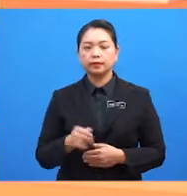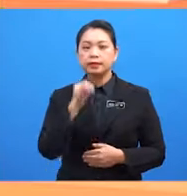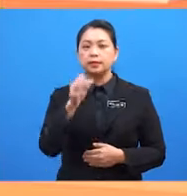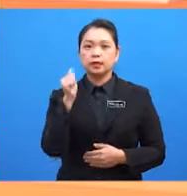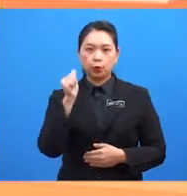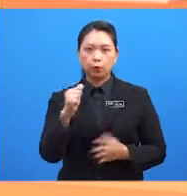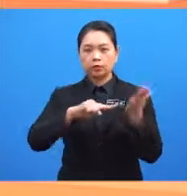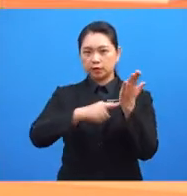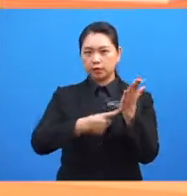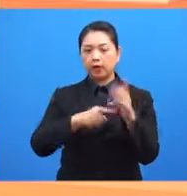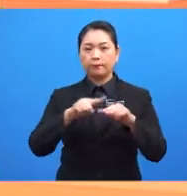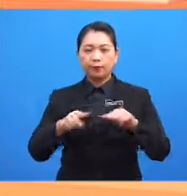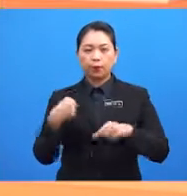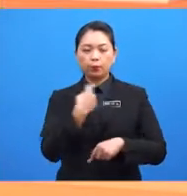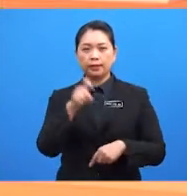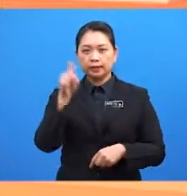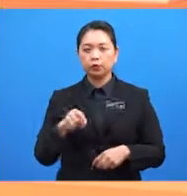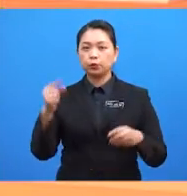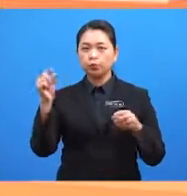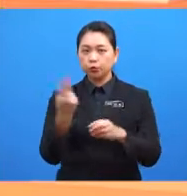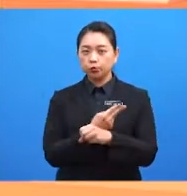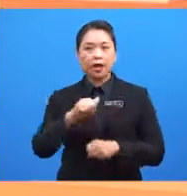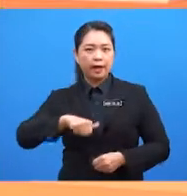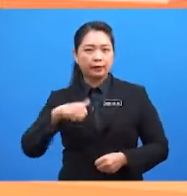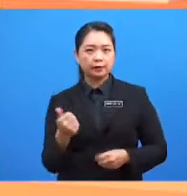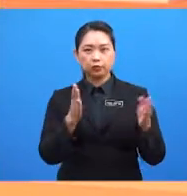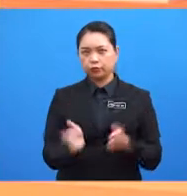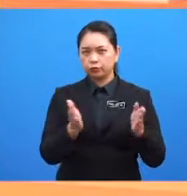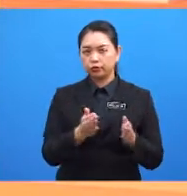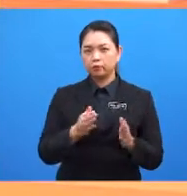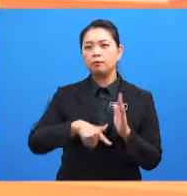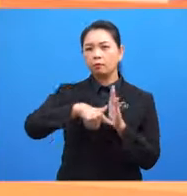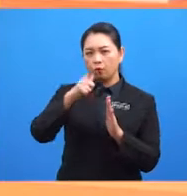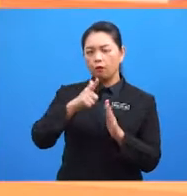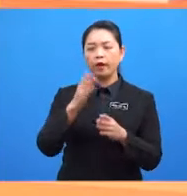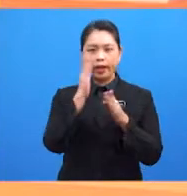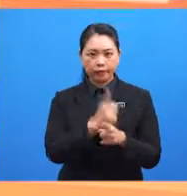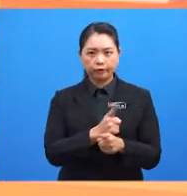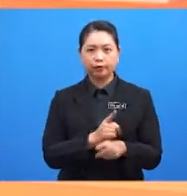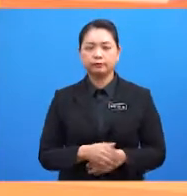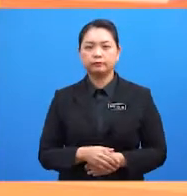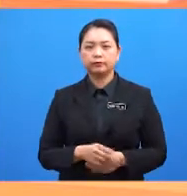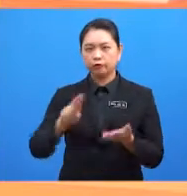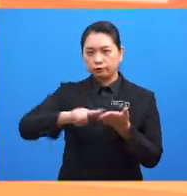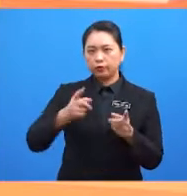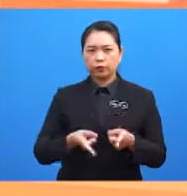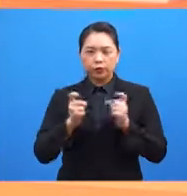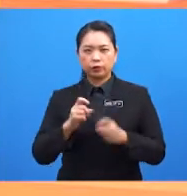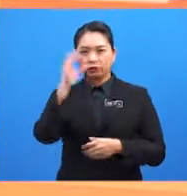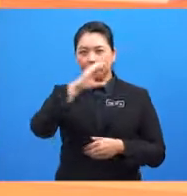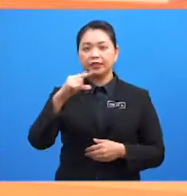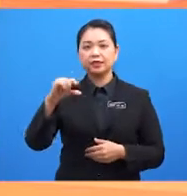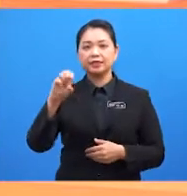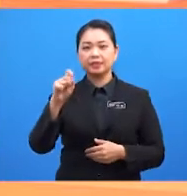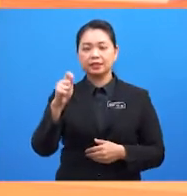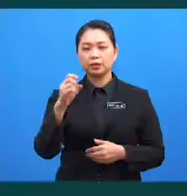start, but we'll need to use some other strategies to be more accurate. Now read quickly to find the gist of the